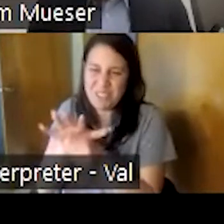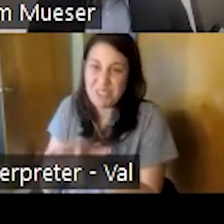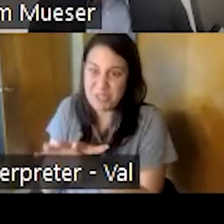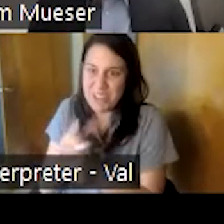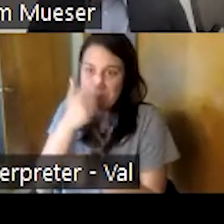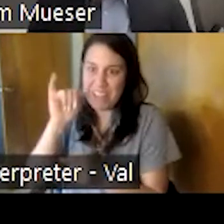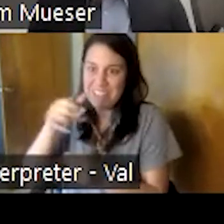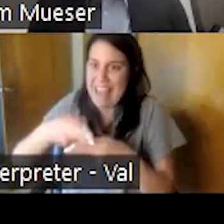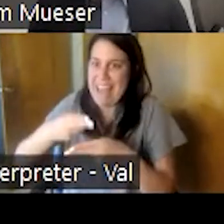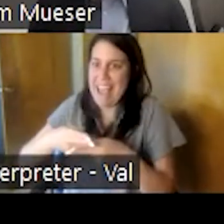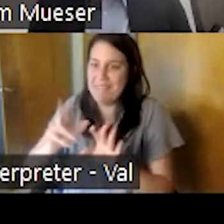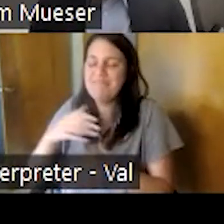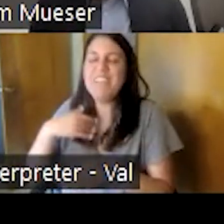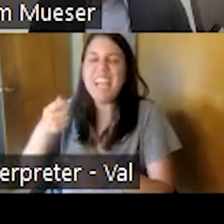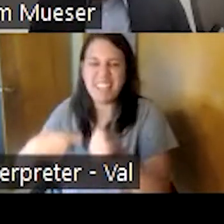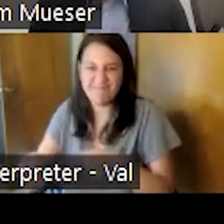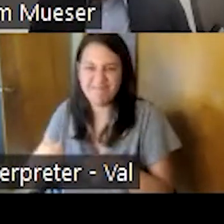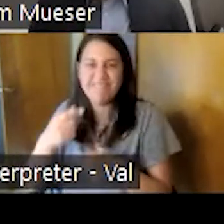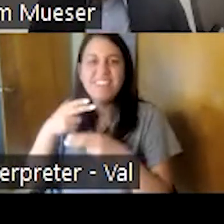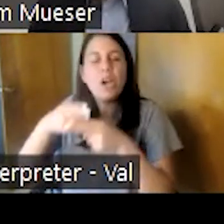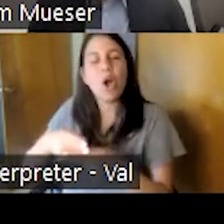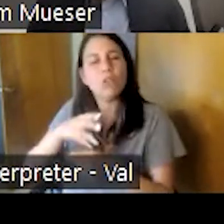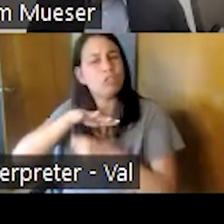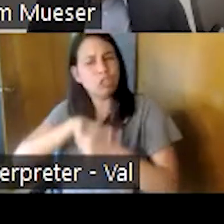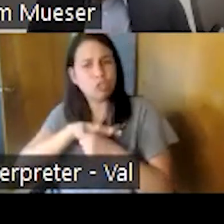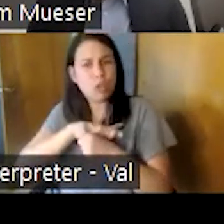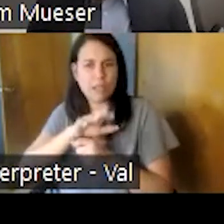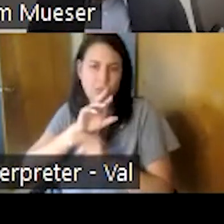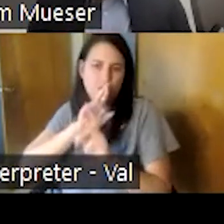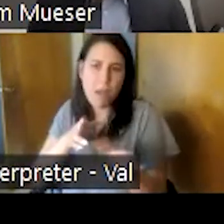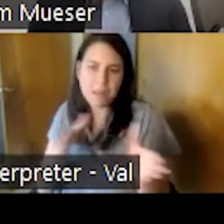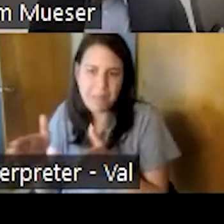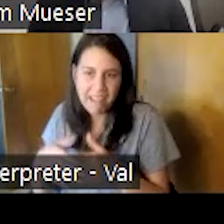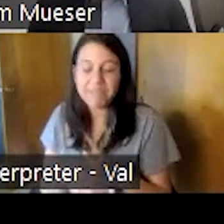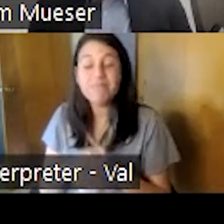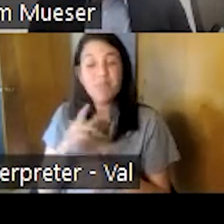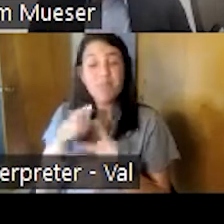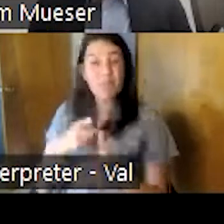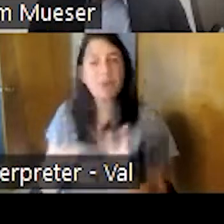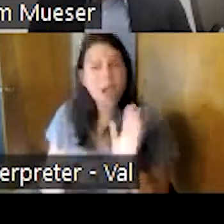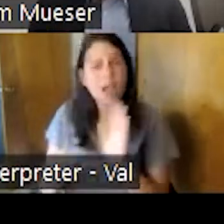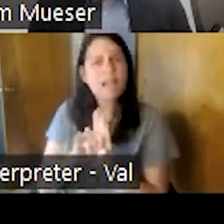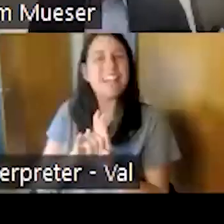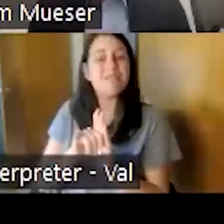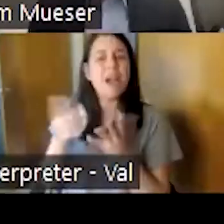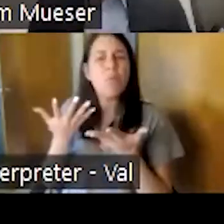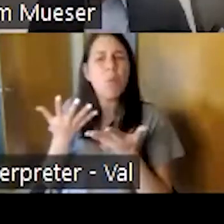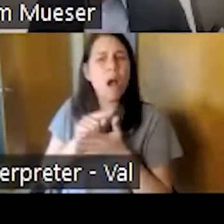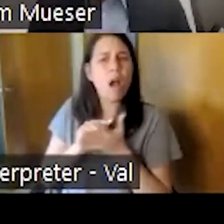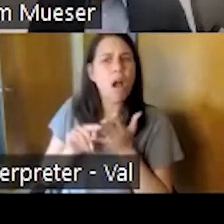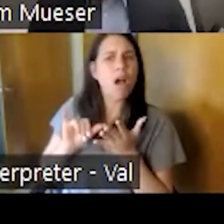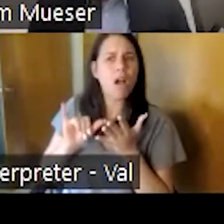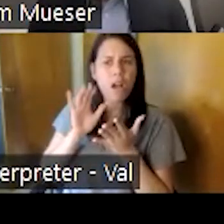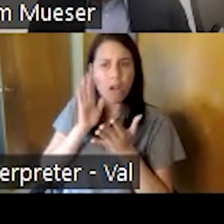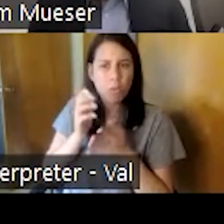that. So we call it a distress response plan. And the idea is to identify indications that the person may be experiencing an